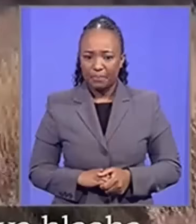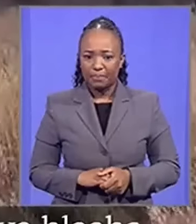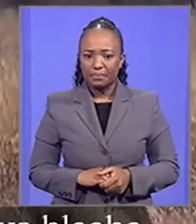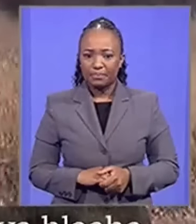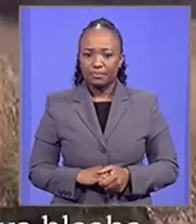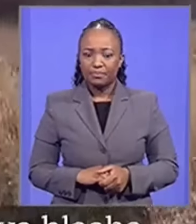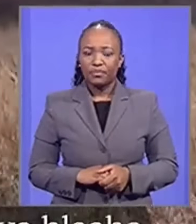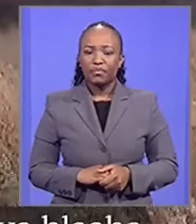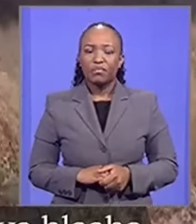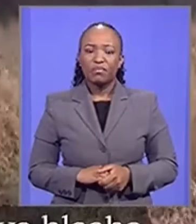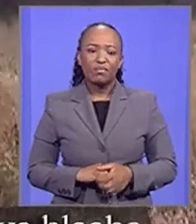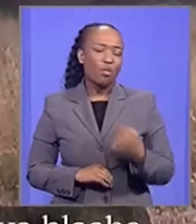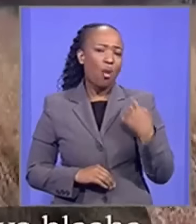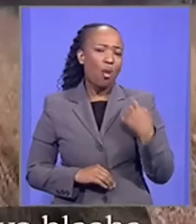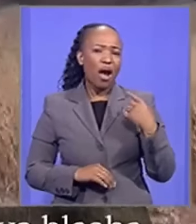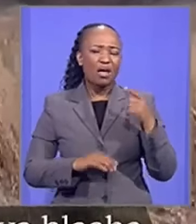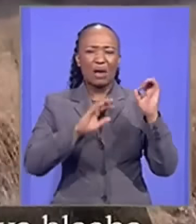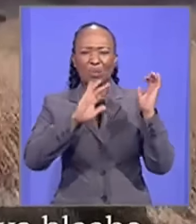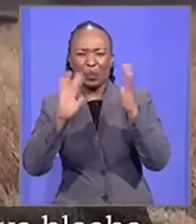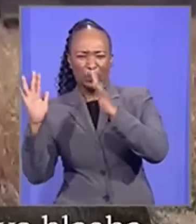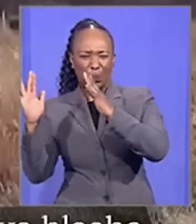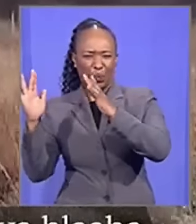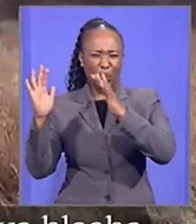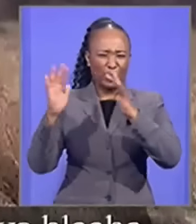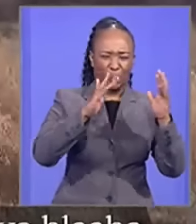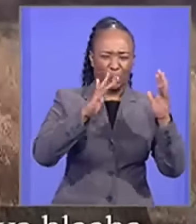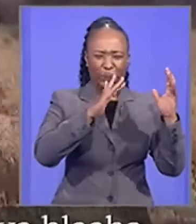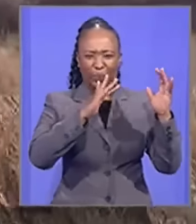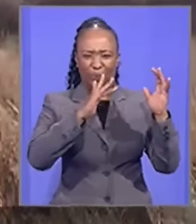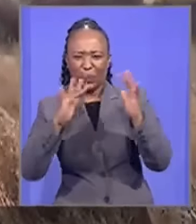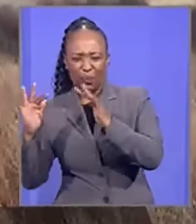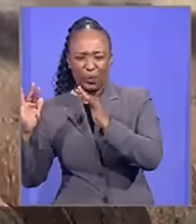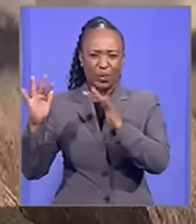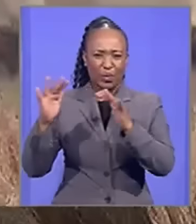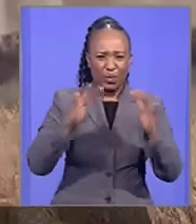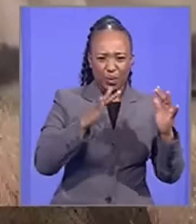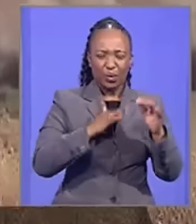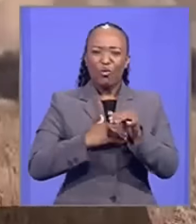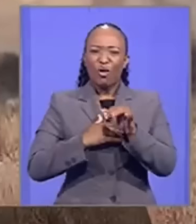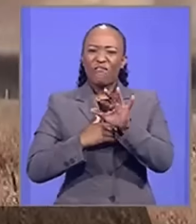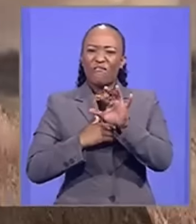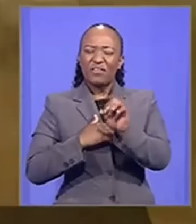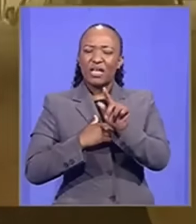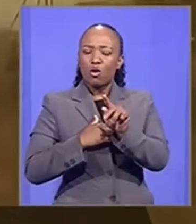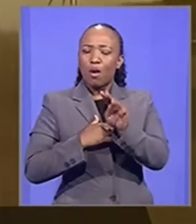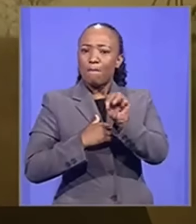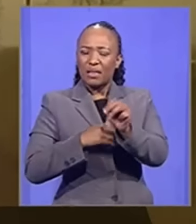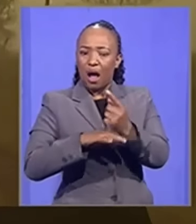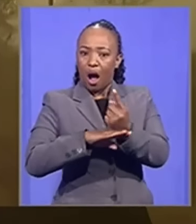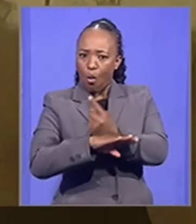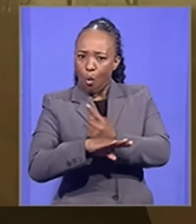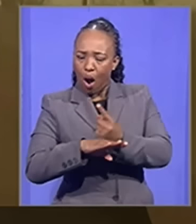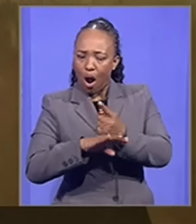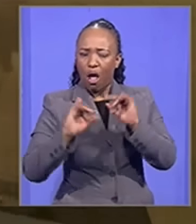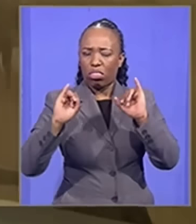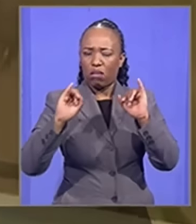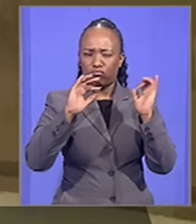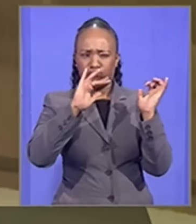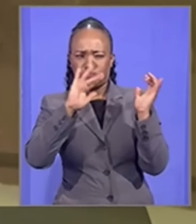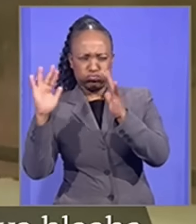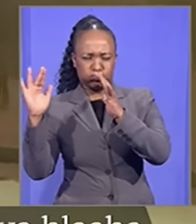Diphefo tseo di ne di le bogale di taboga ka dikilometara di le 55 ka ura di ne di